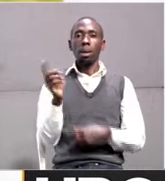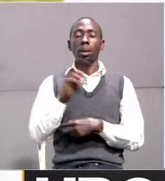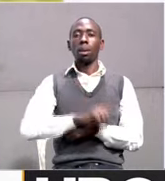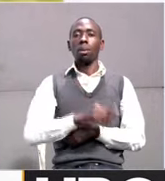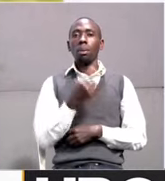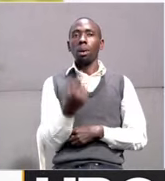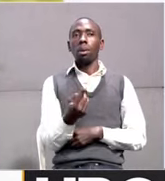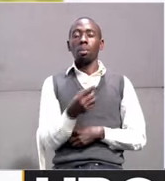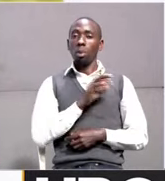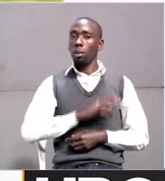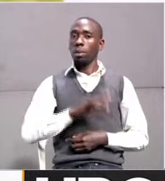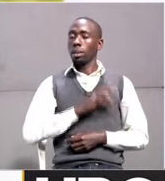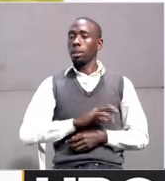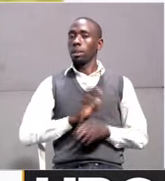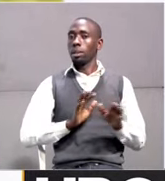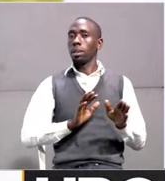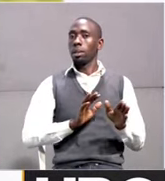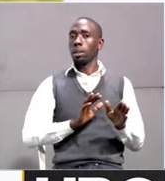cost,